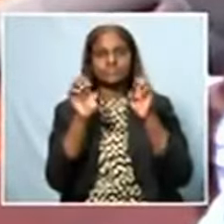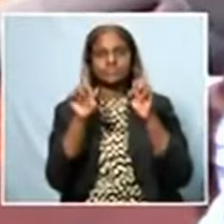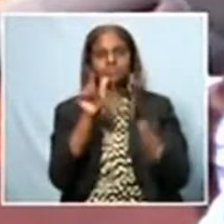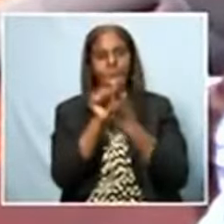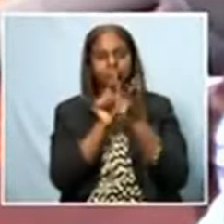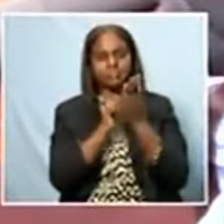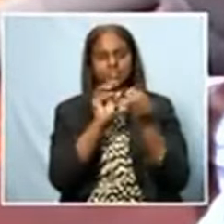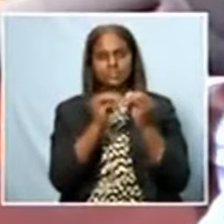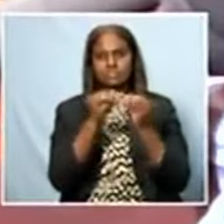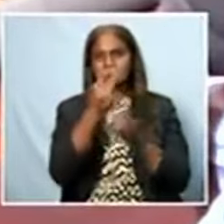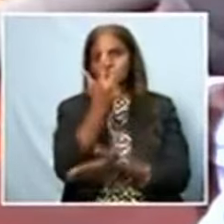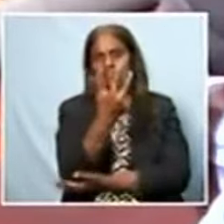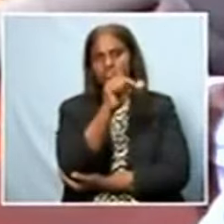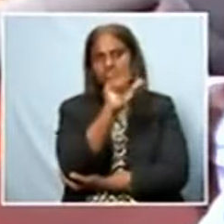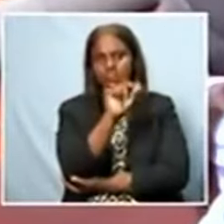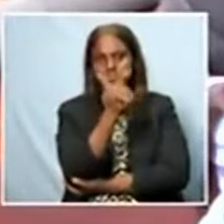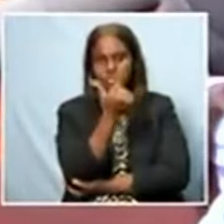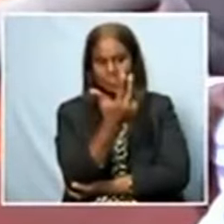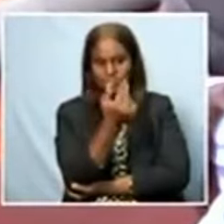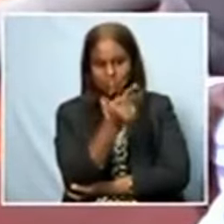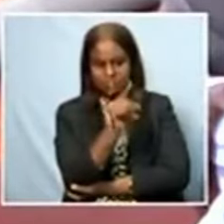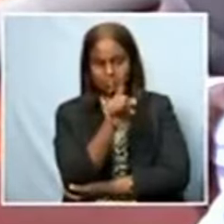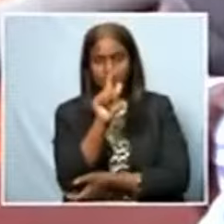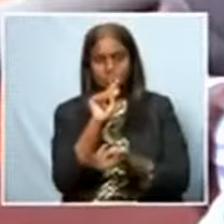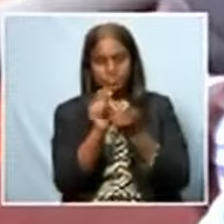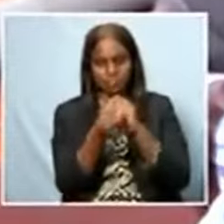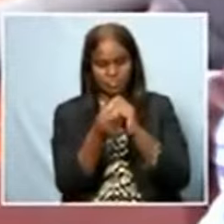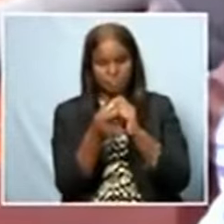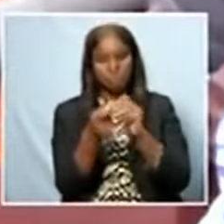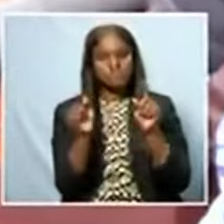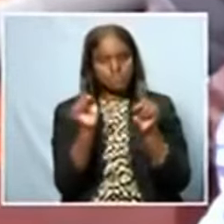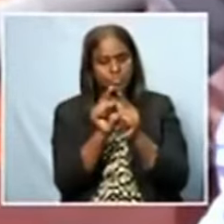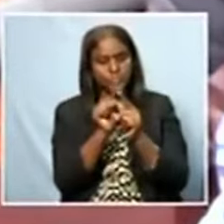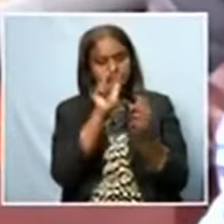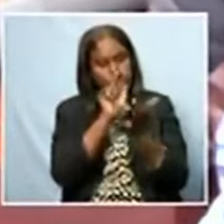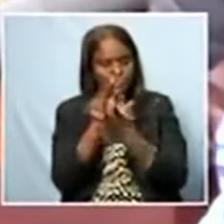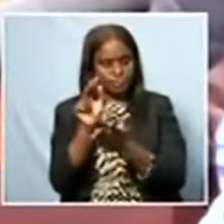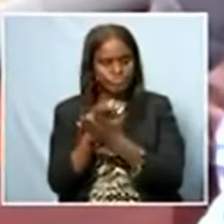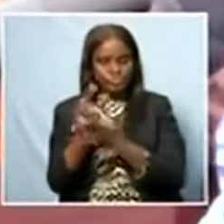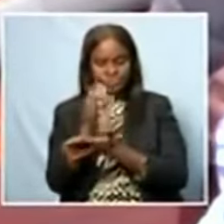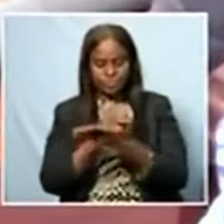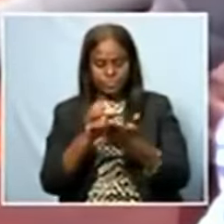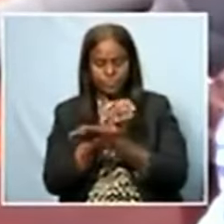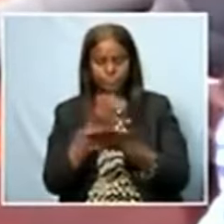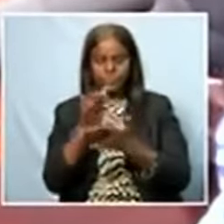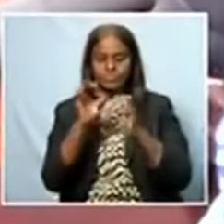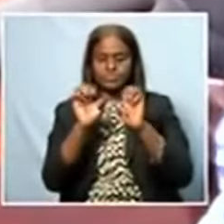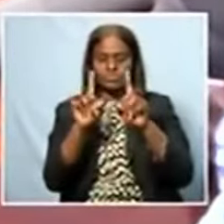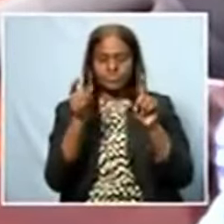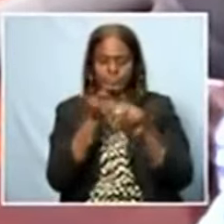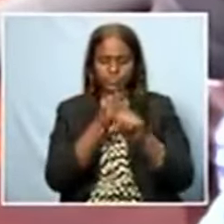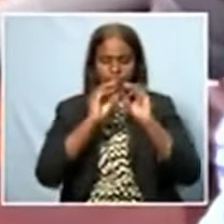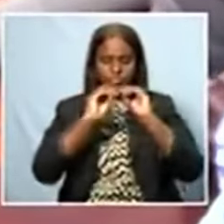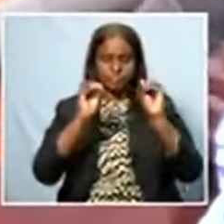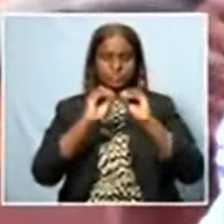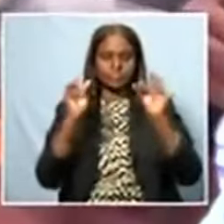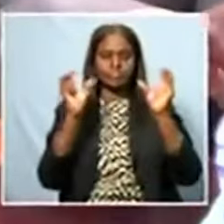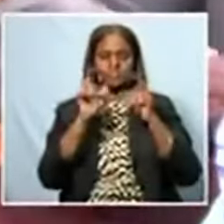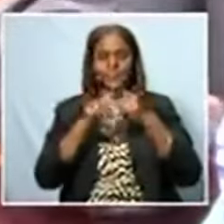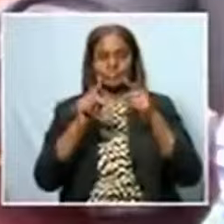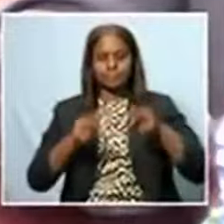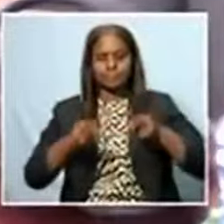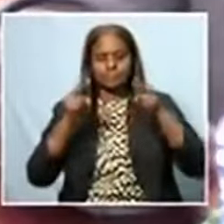3 of 2013, which has transferred the mandate of accrediting colleges of education from the Teaching Council to the